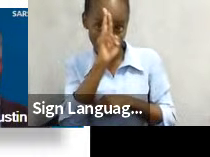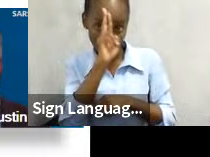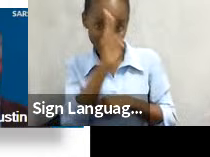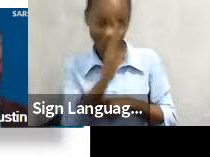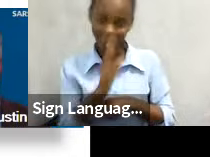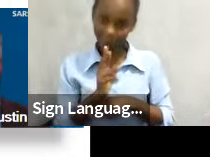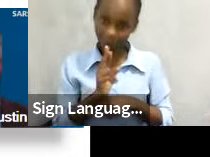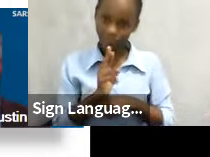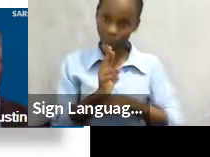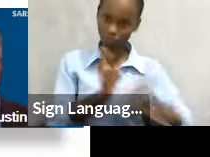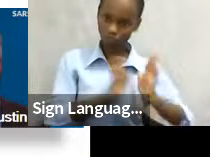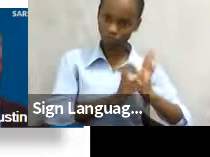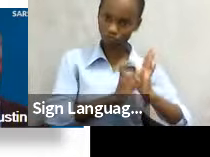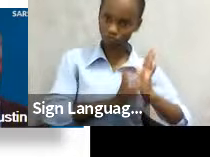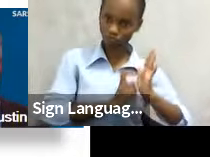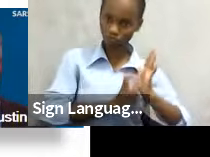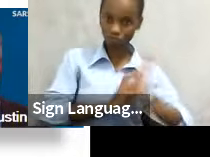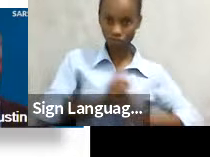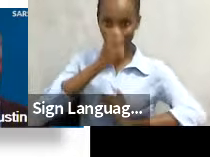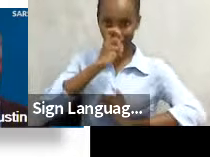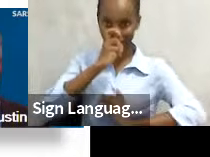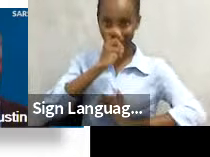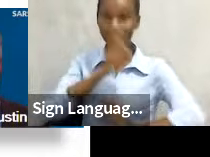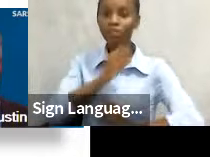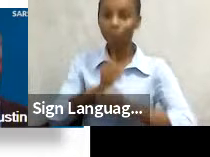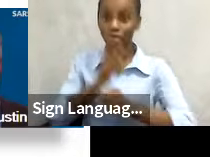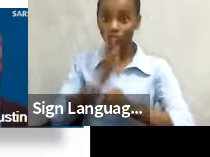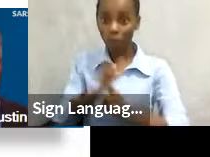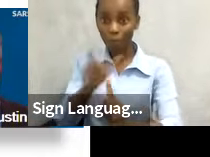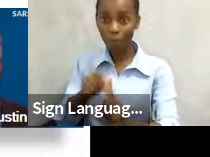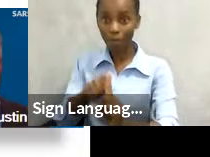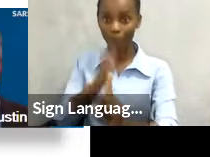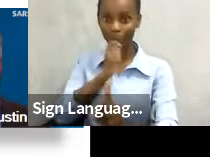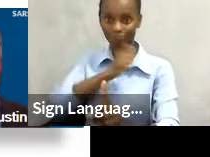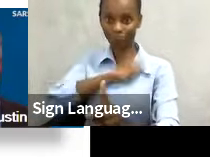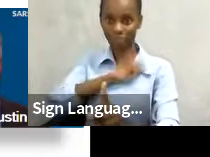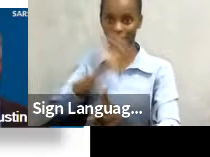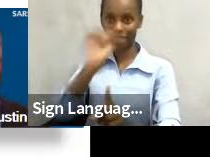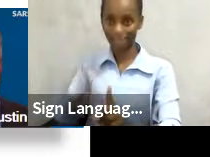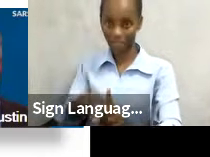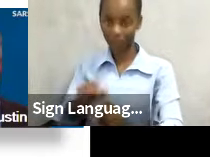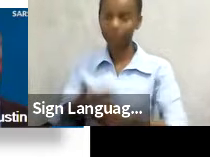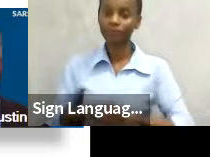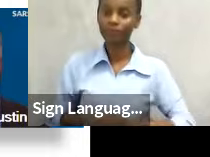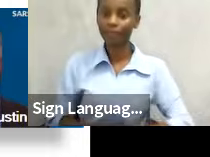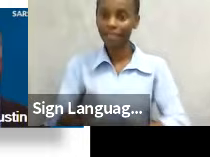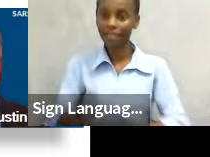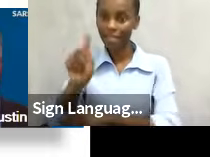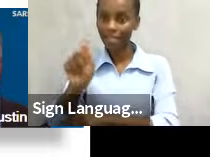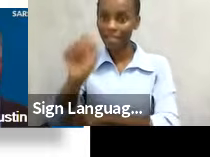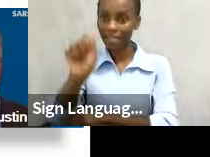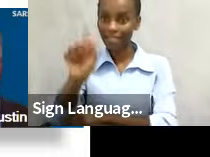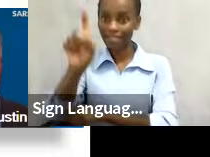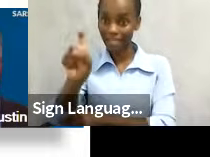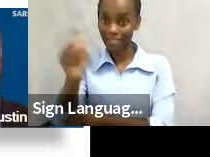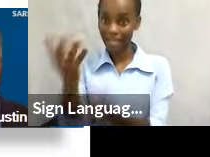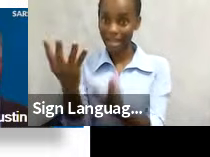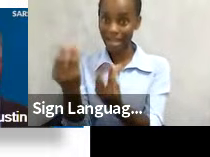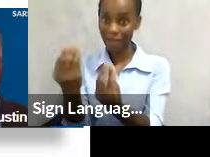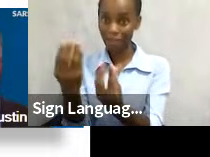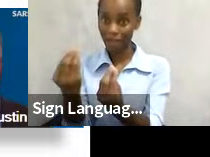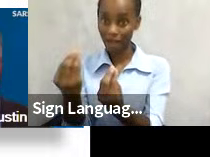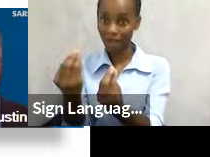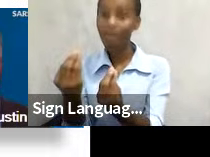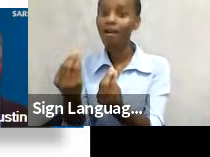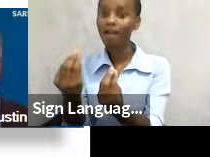vision, we want you to trust us. So the tax number will only be sent to the SMS or cell phone number